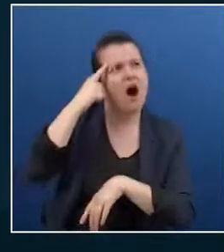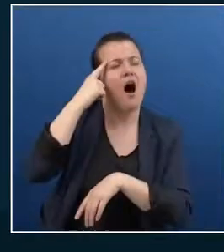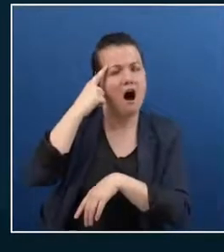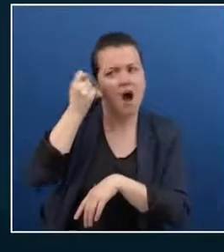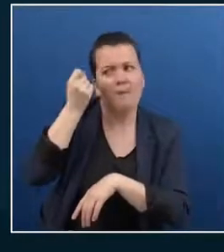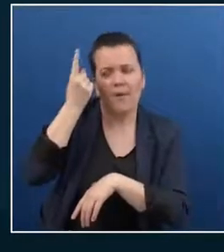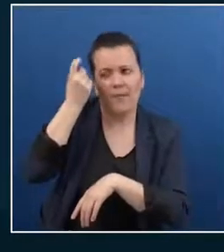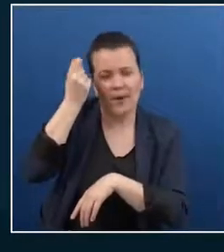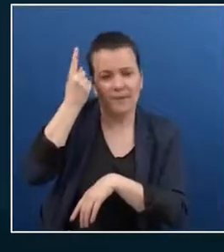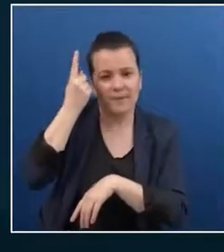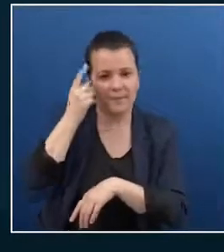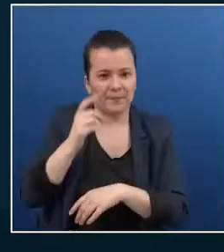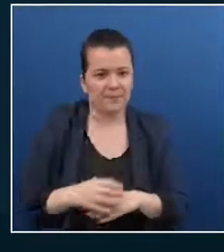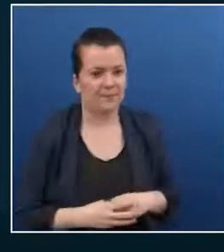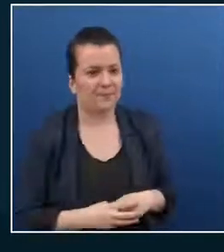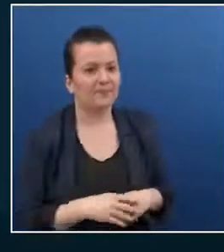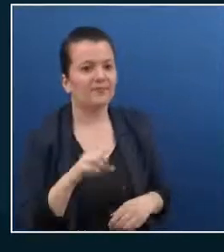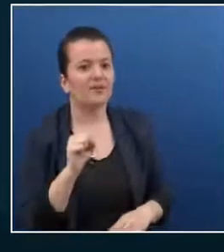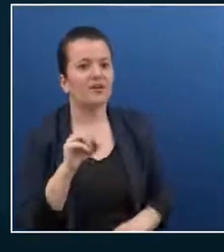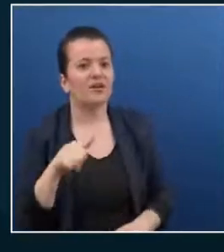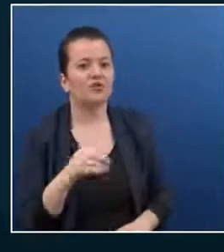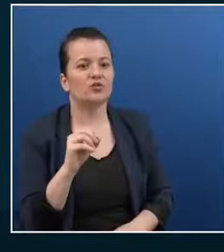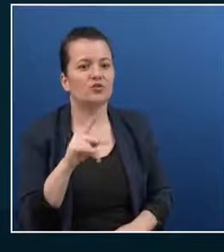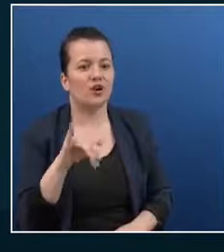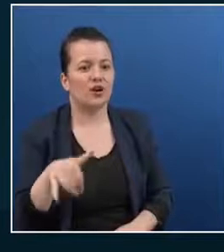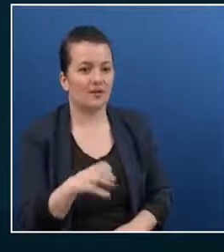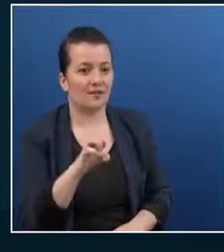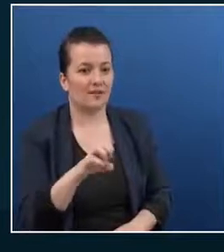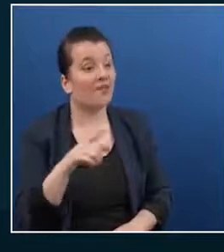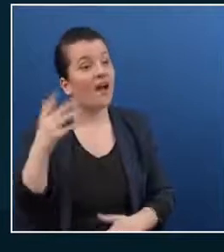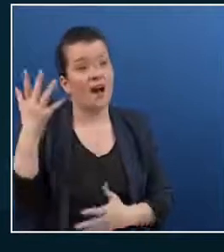question. Maybe you should do that on your edge, Esther.